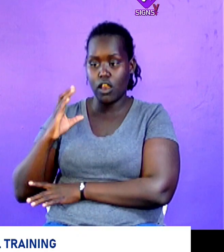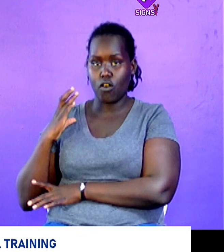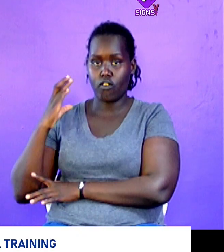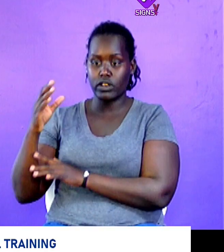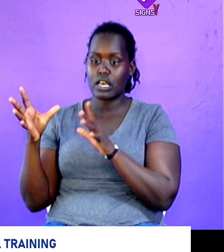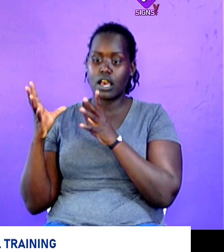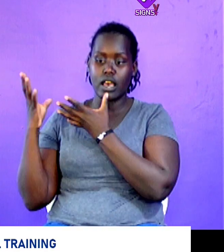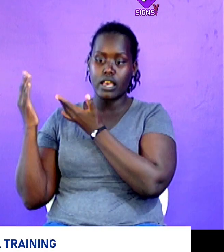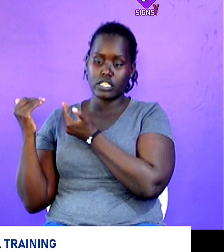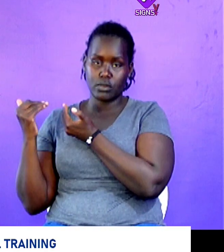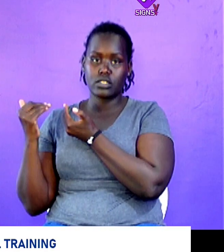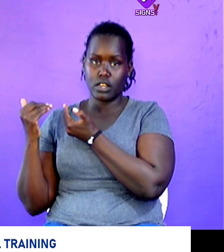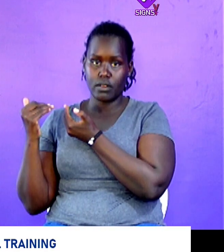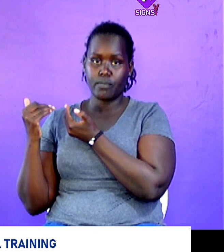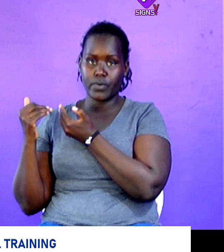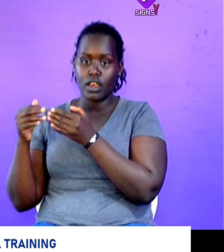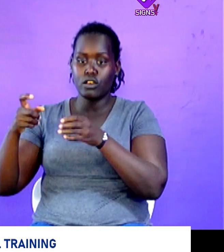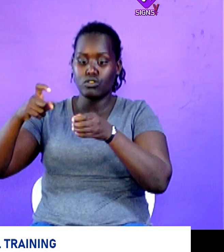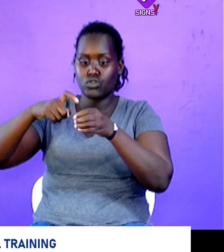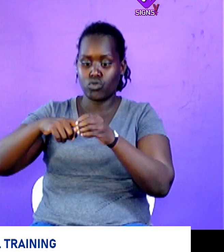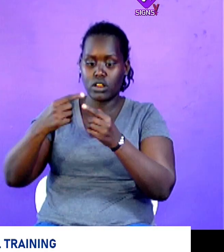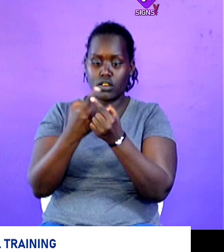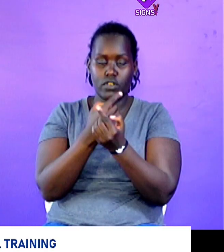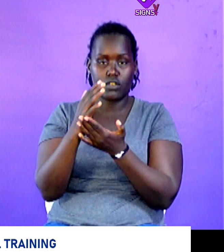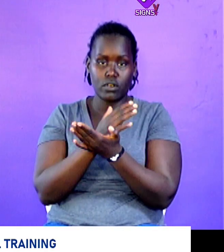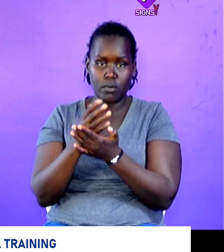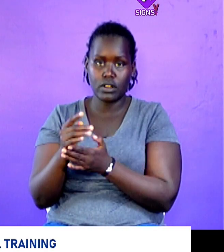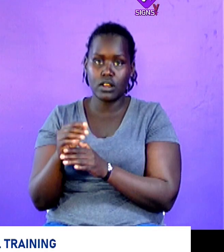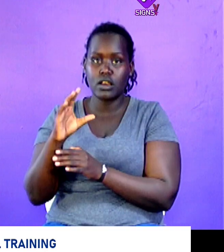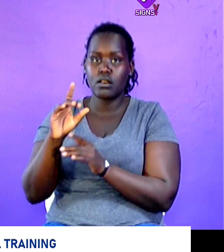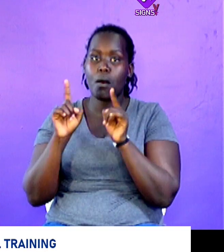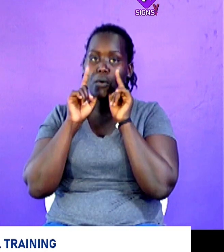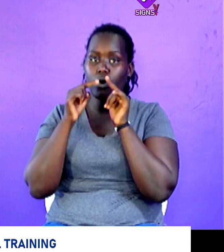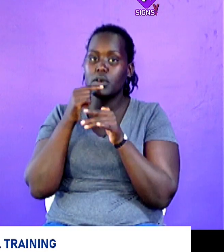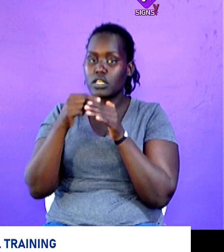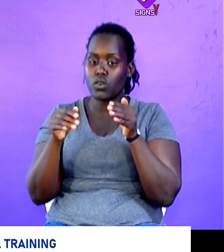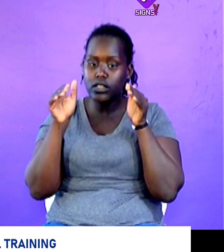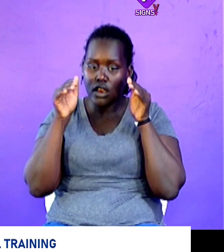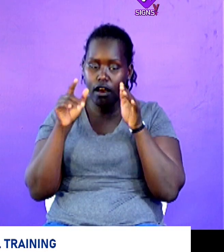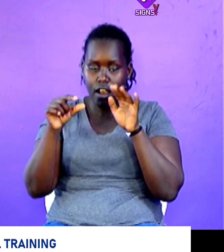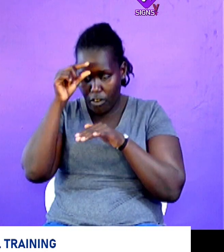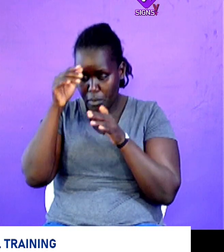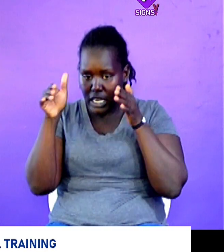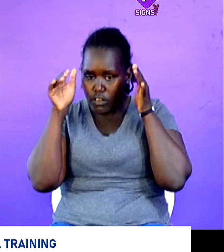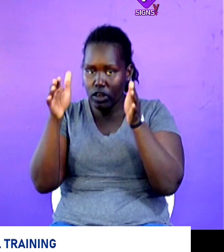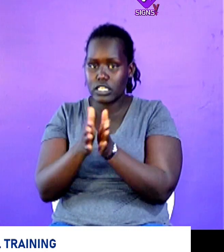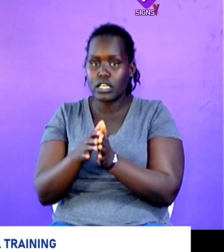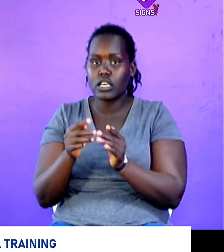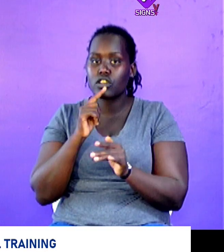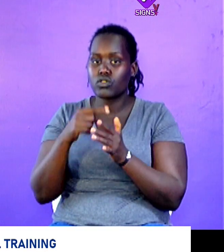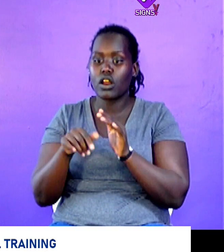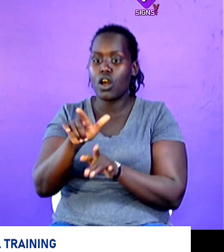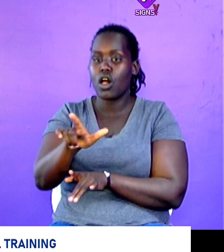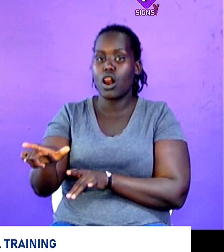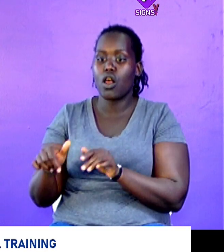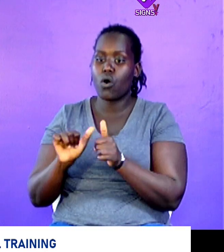to join in phases. Murkomen said the government is committed to ensuring local